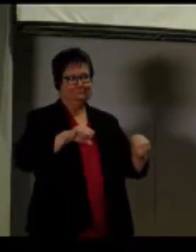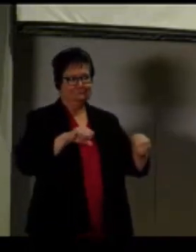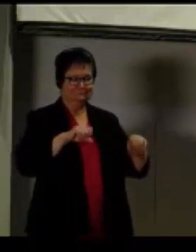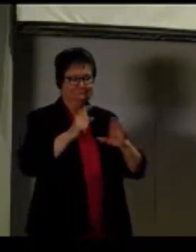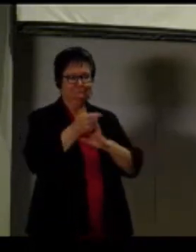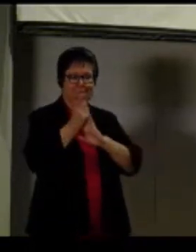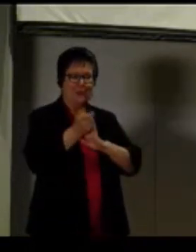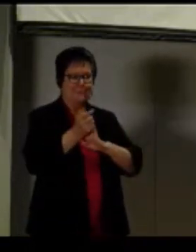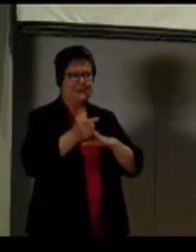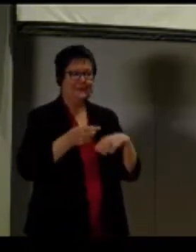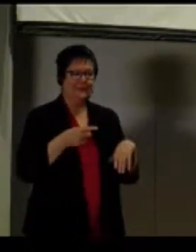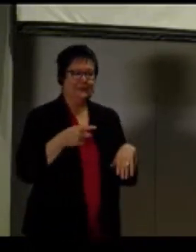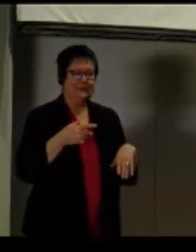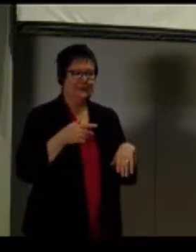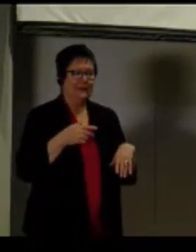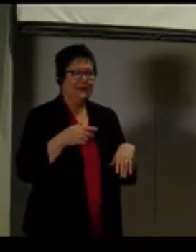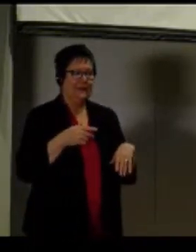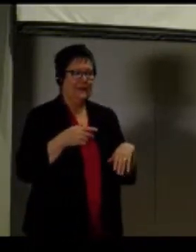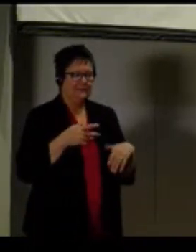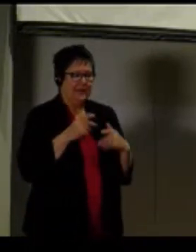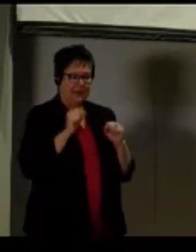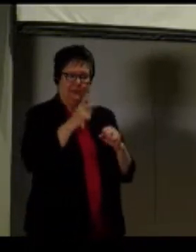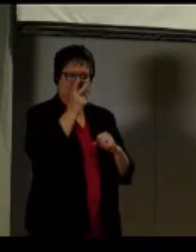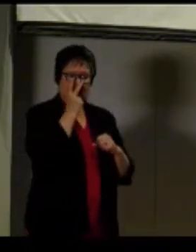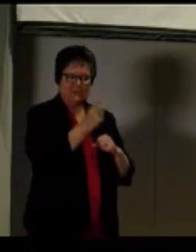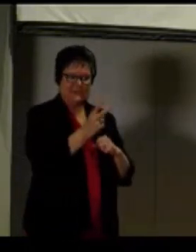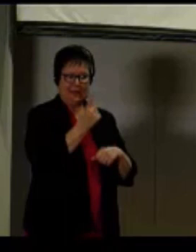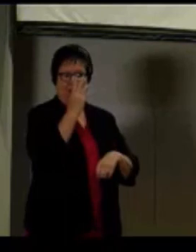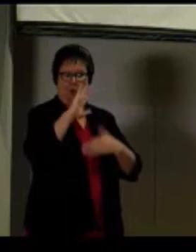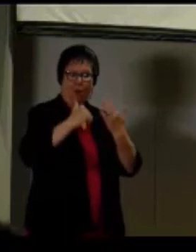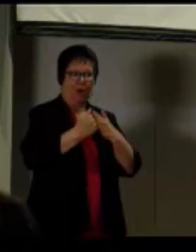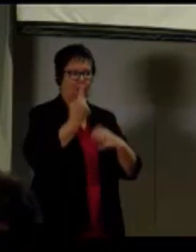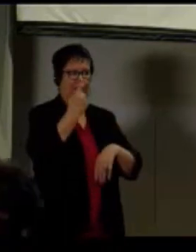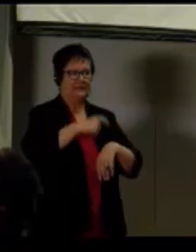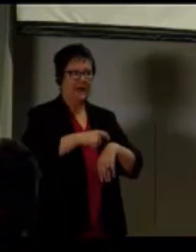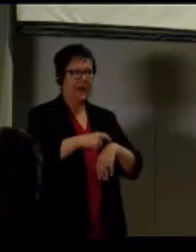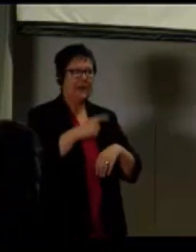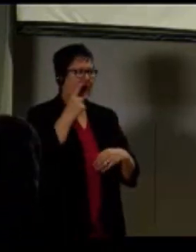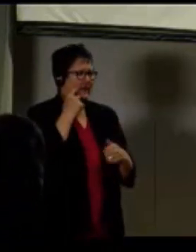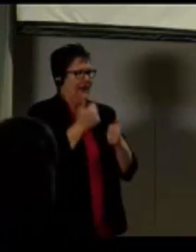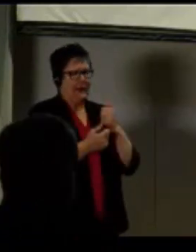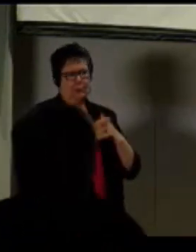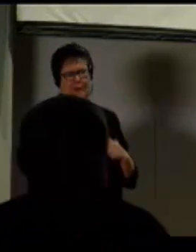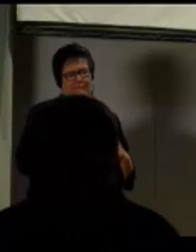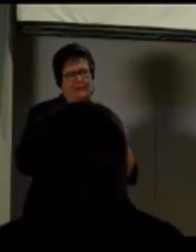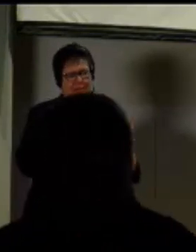able to see that almost in one fell swoop, and I think for everyone else too.